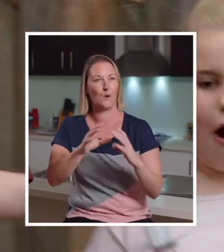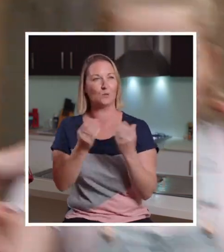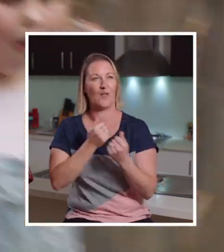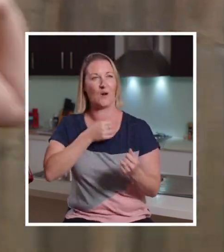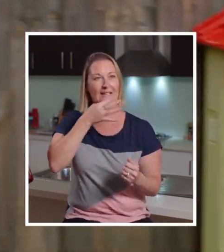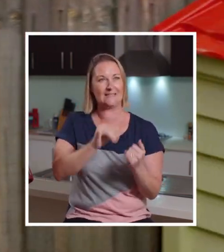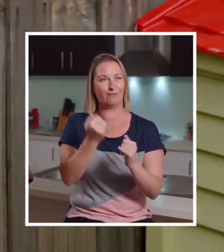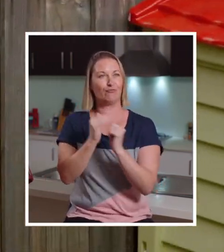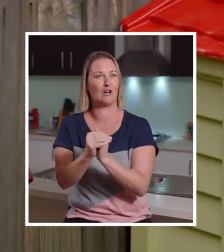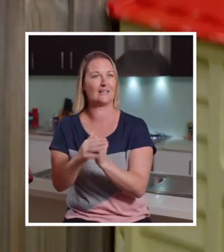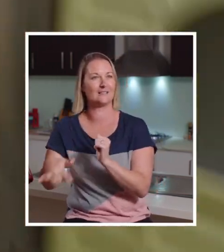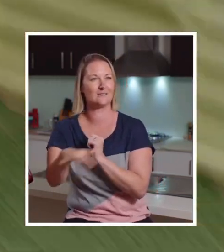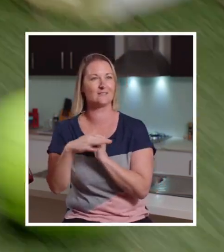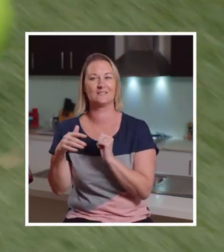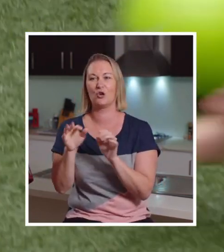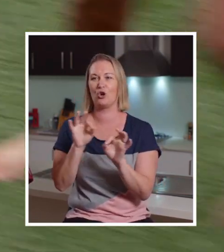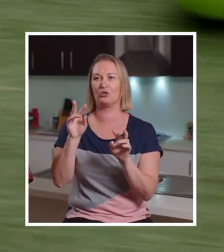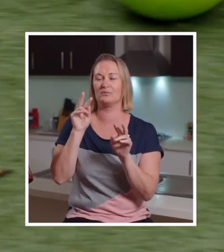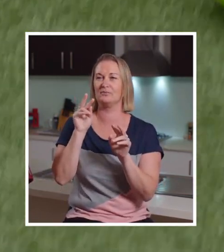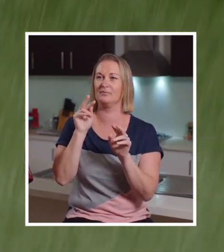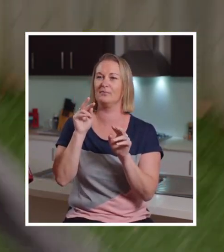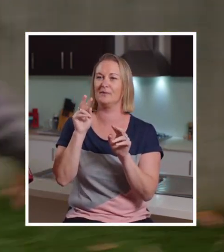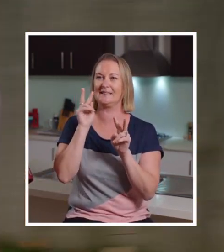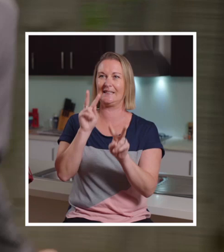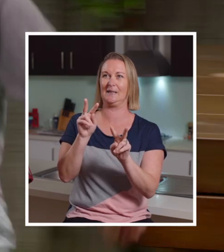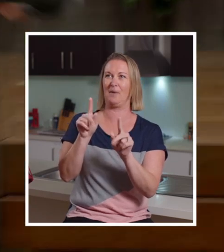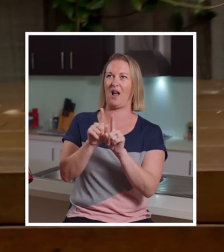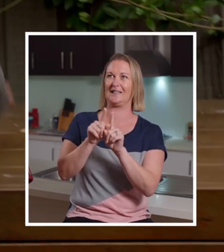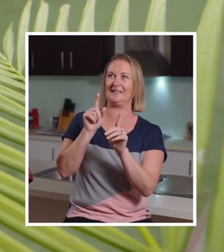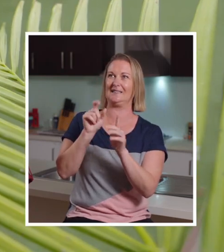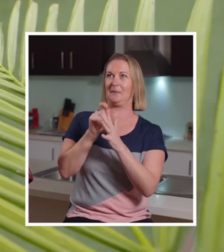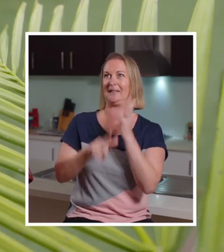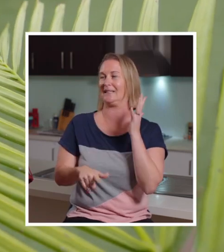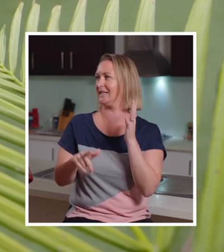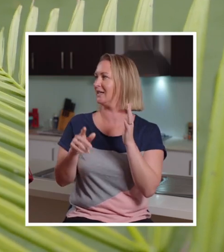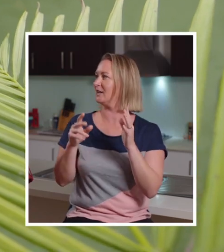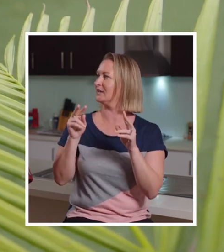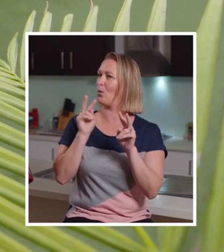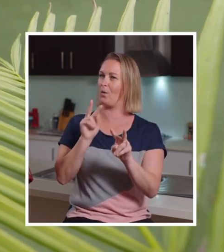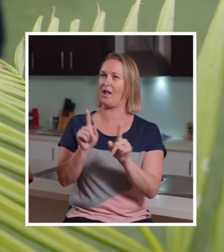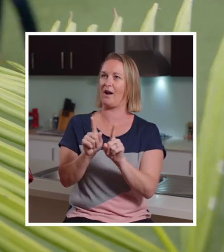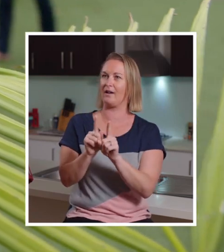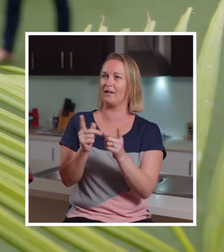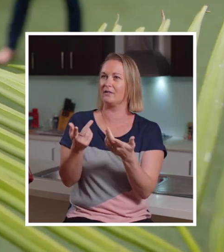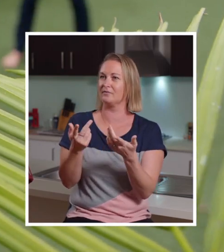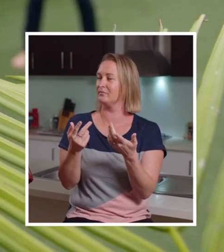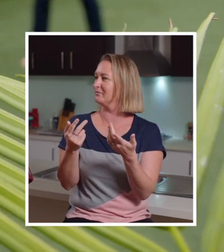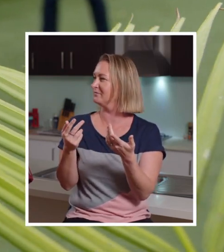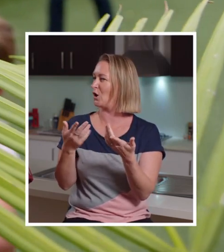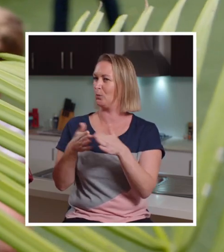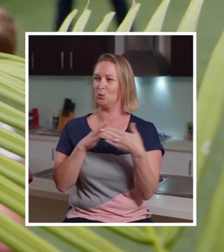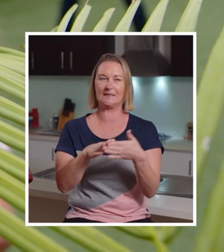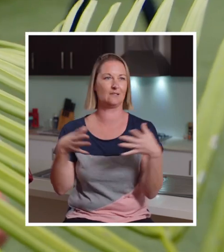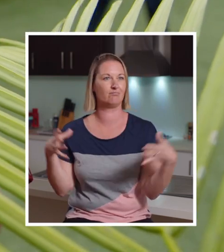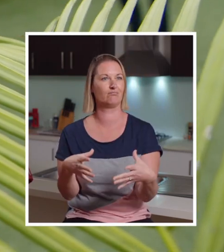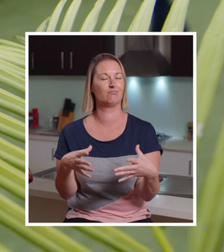felt really proud about that because that meant we could communicate with our kids' friends and we weren't seen as parents with a disability. We were seen as